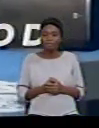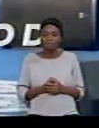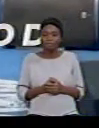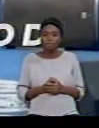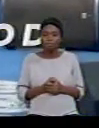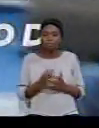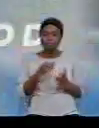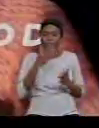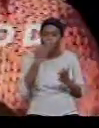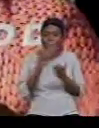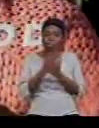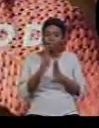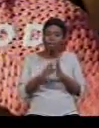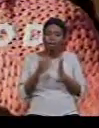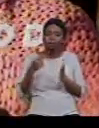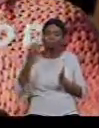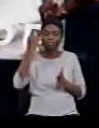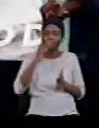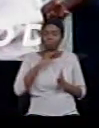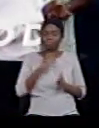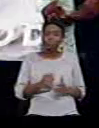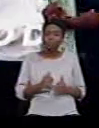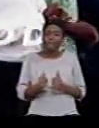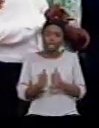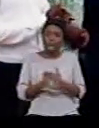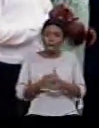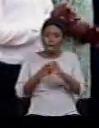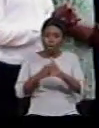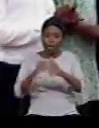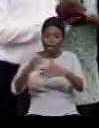Goodness of God is running after you.